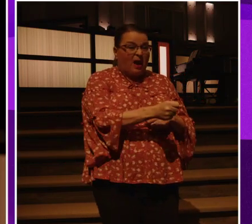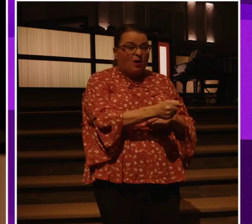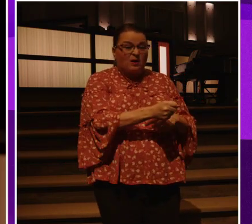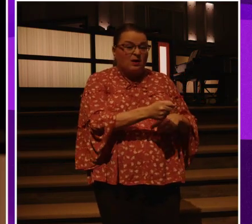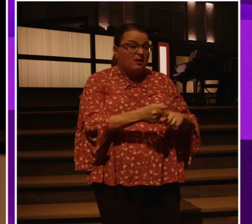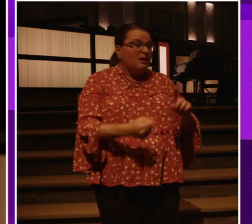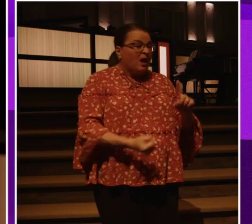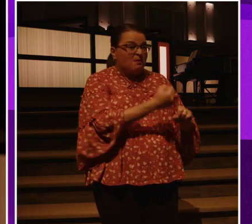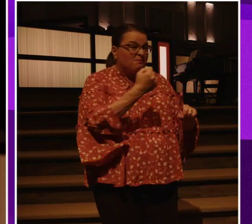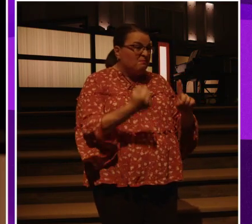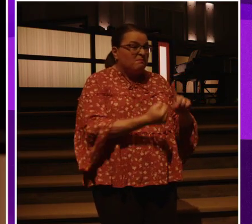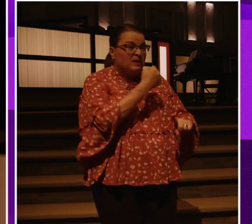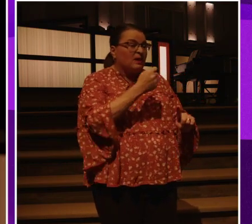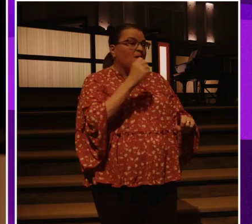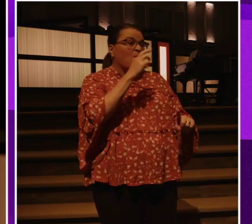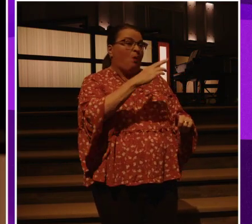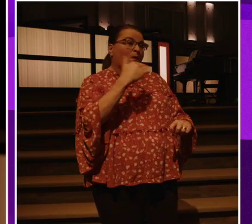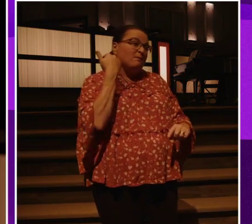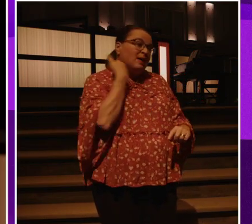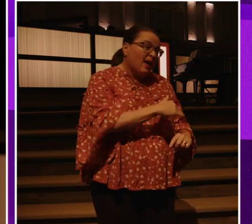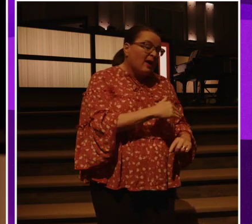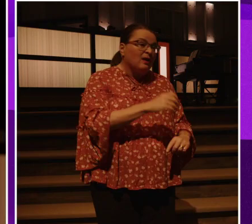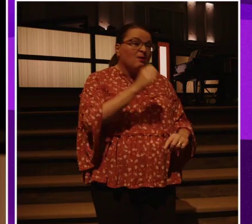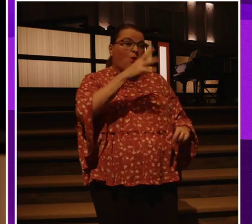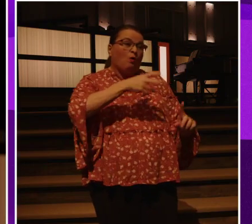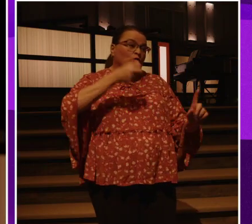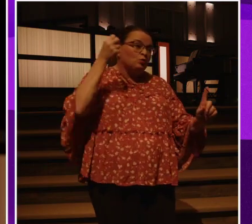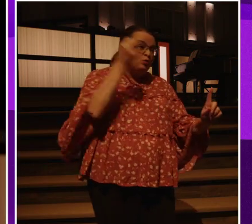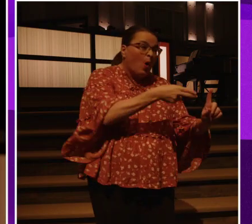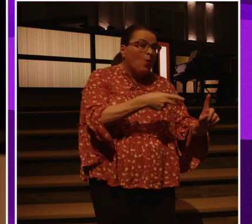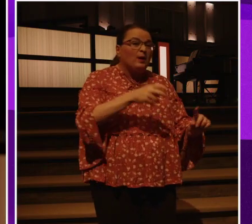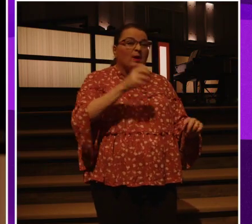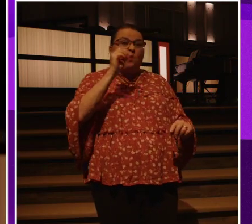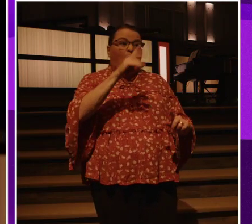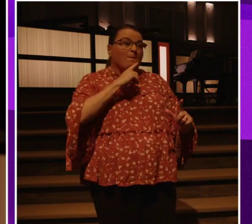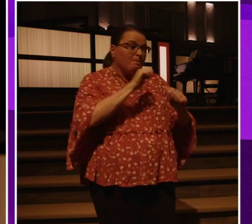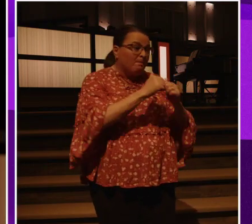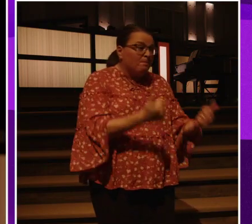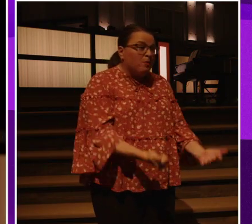cage and behead him or stone him or burn